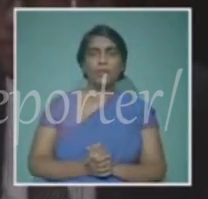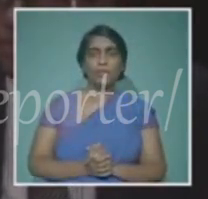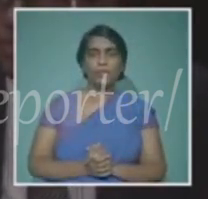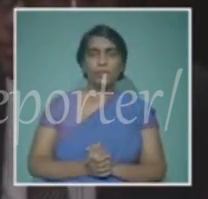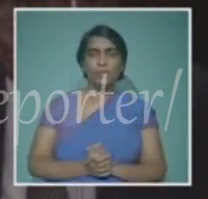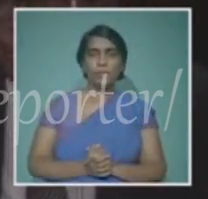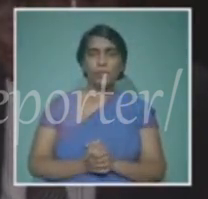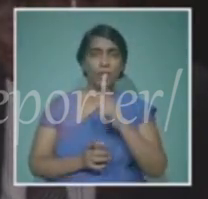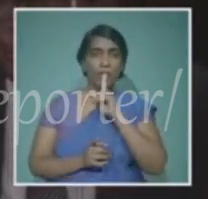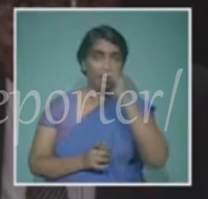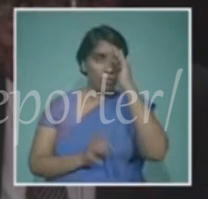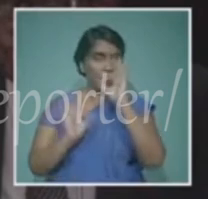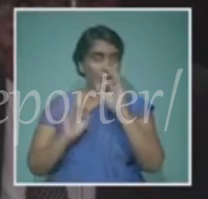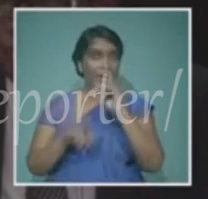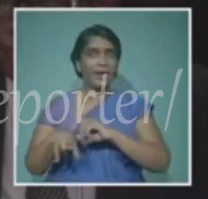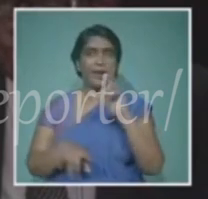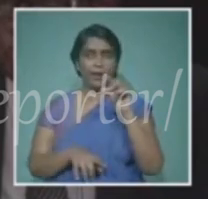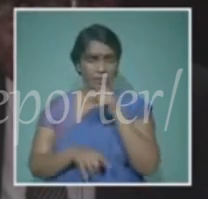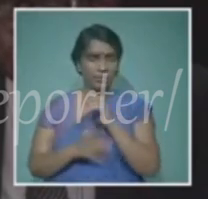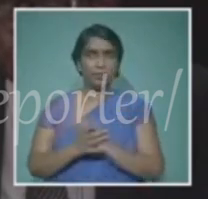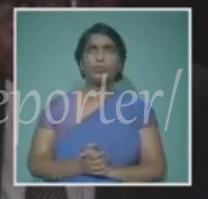speaker ready to meet us at 11 no